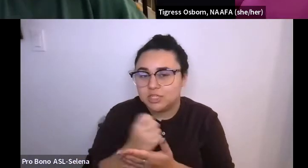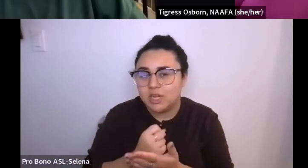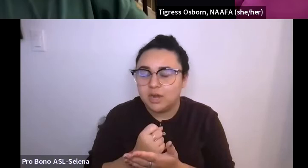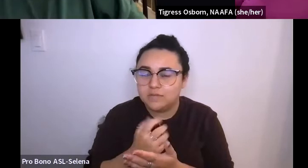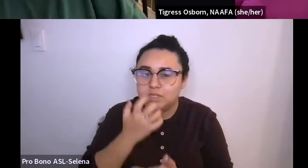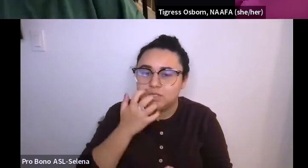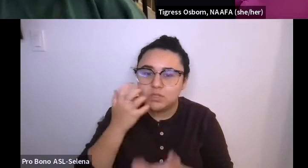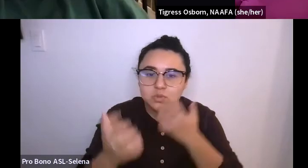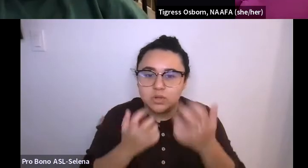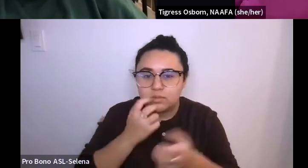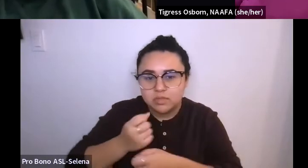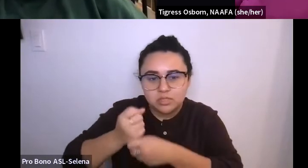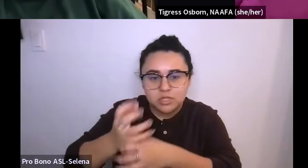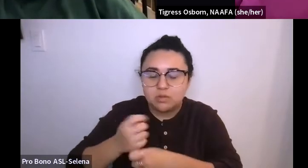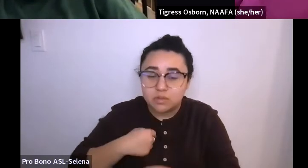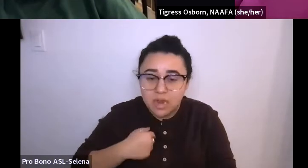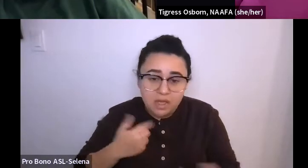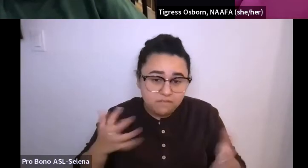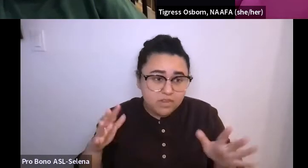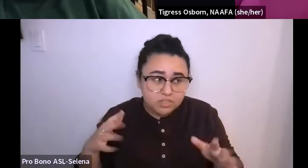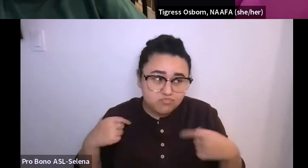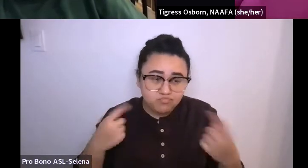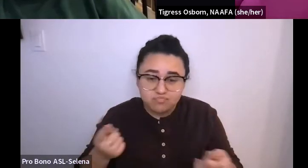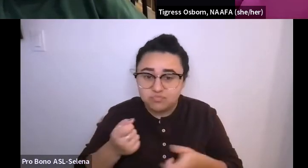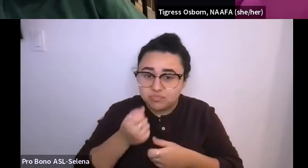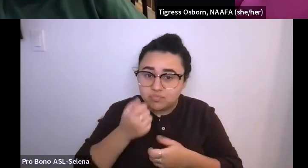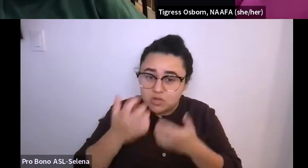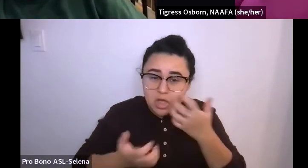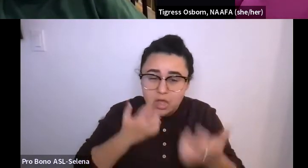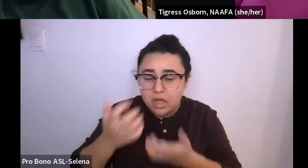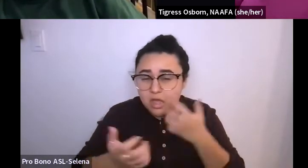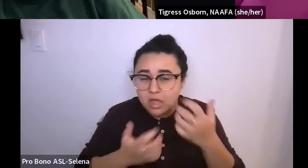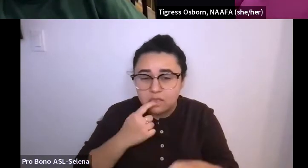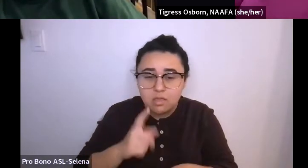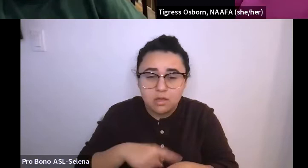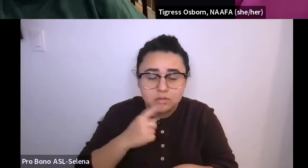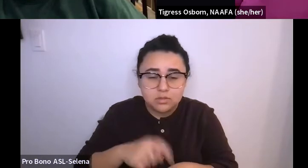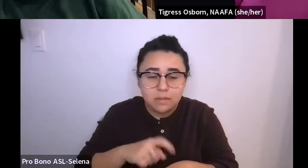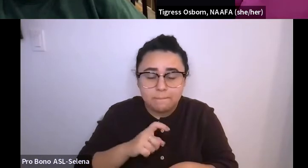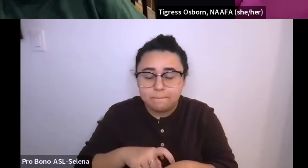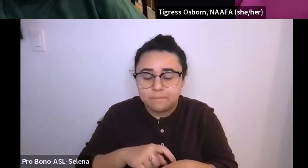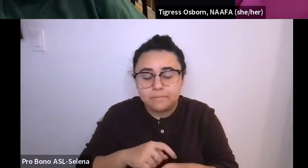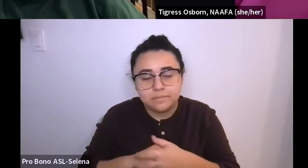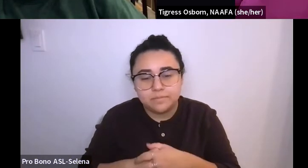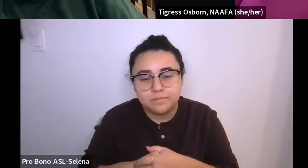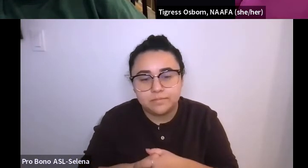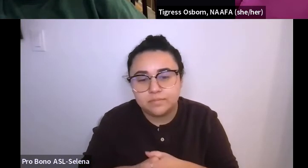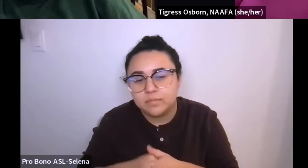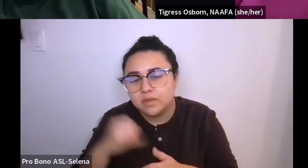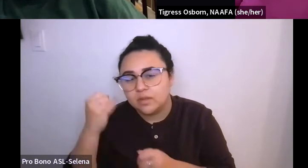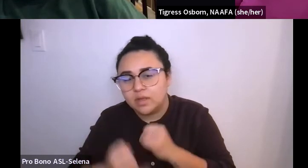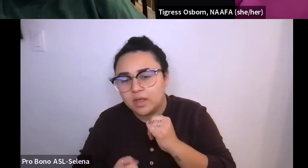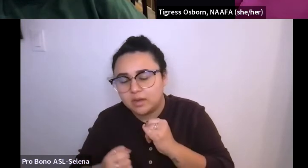shout. And I have for a long time. I'm going to ask you at the end of this